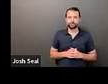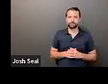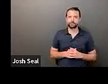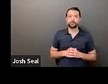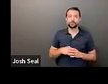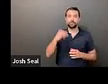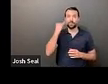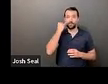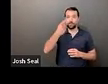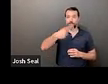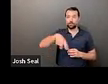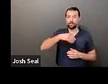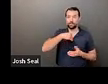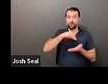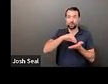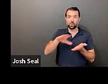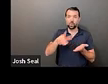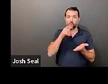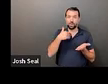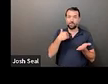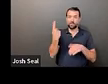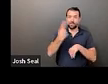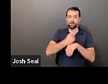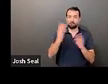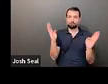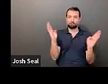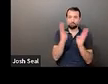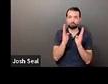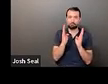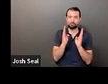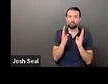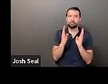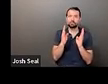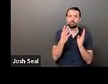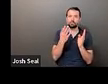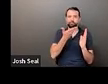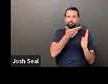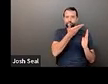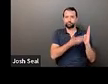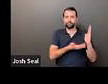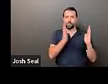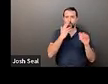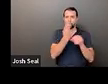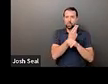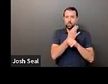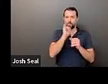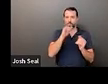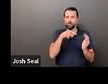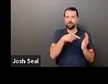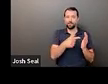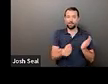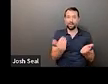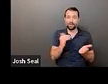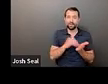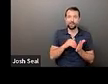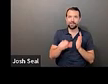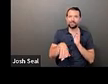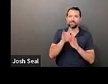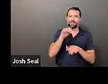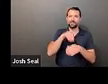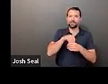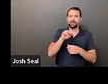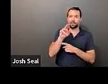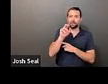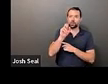abbreviated day. All of this information is in MUSER, but again, as I mentioned, MUSER is just such a